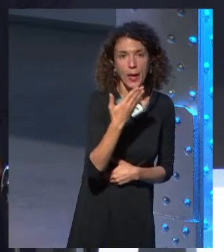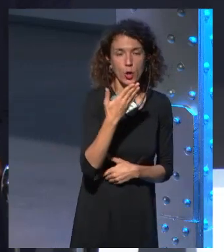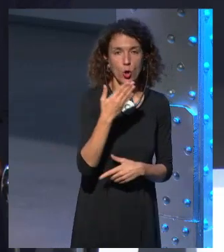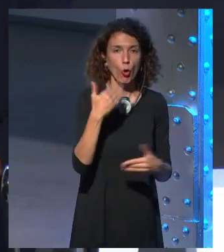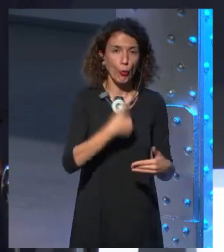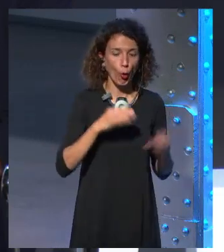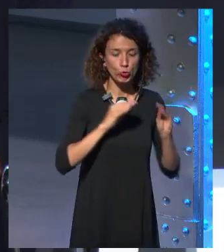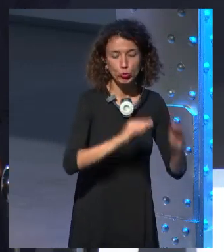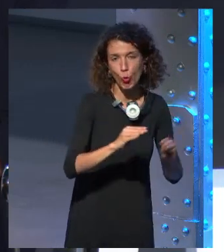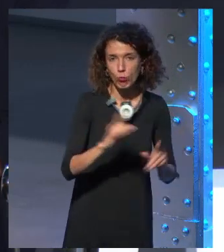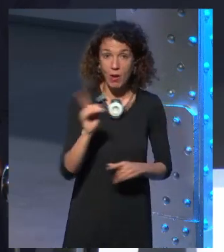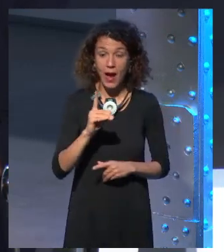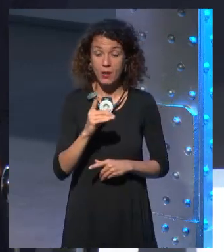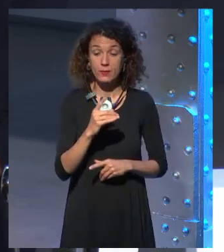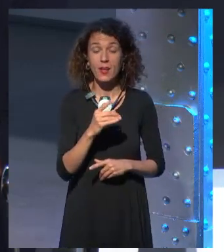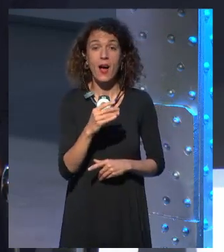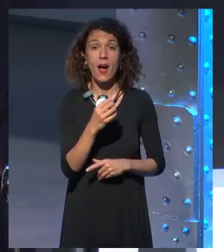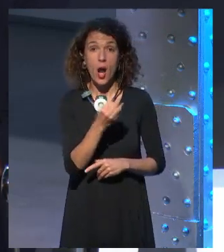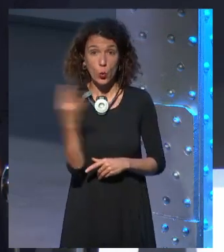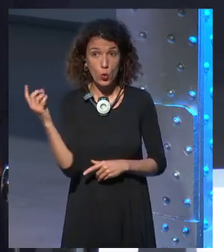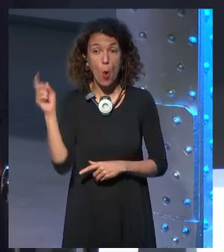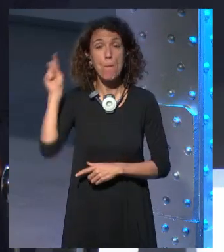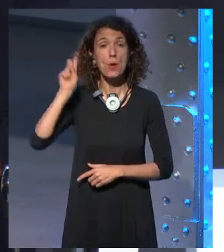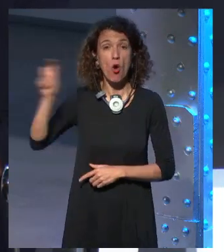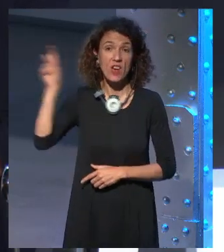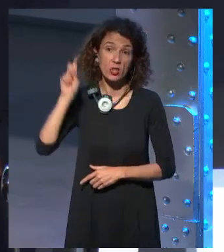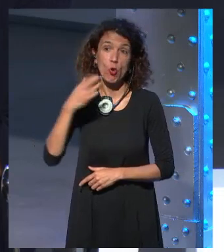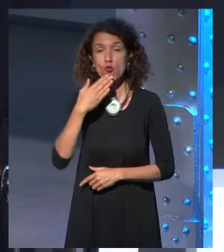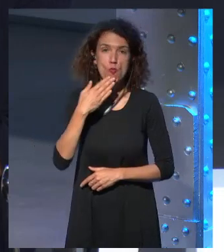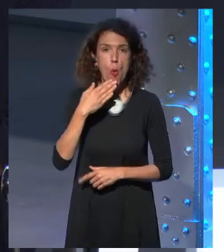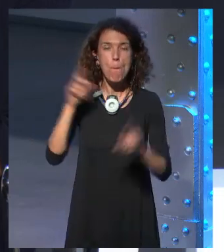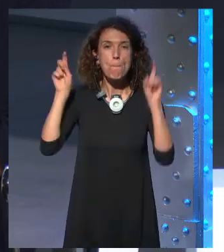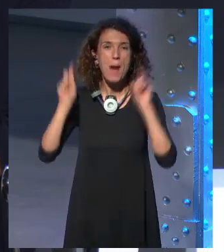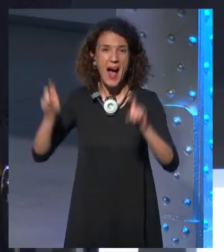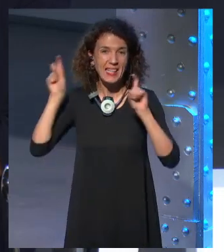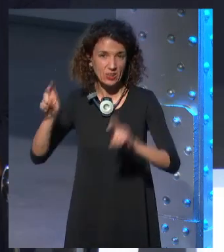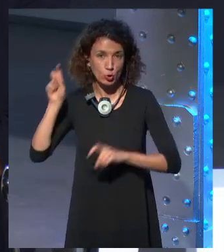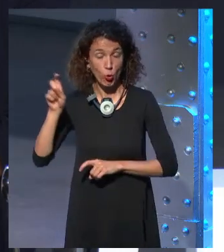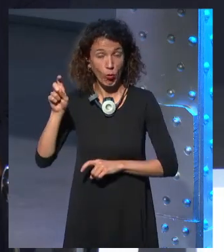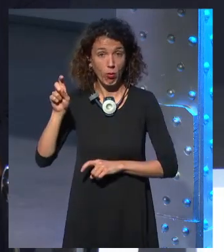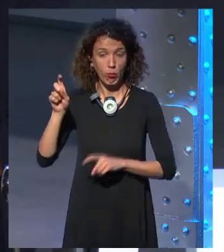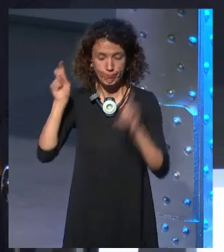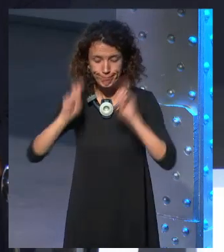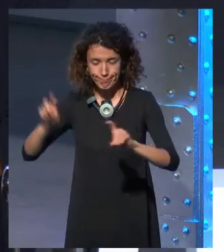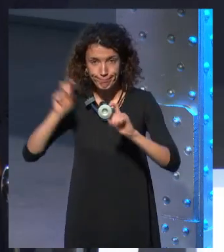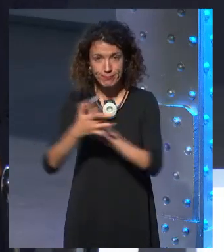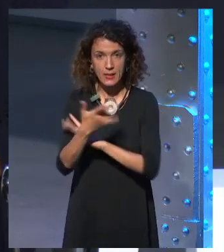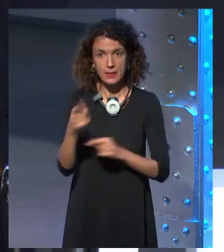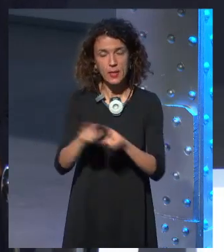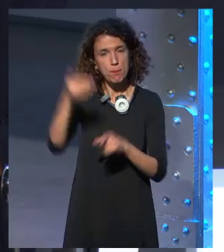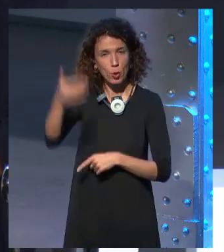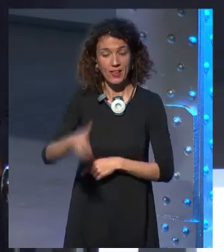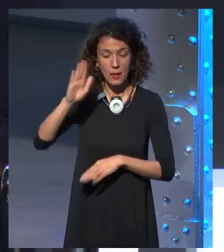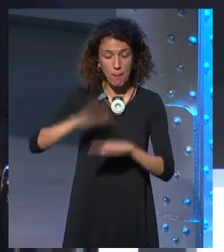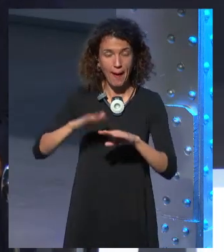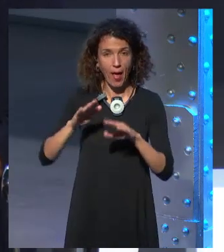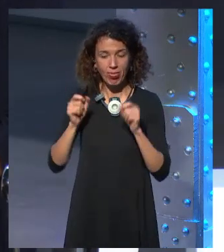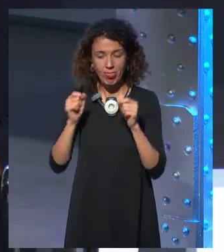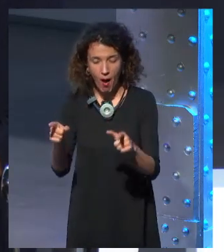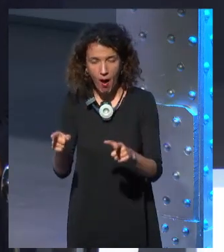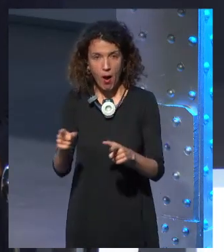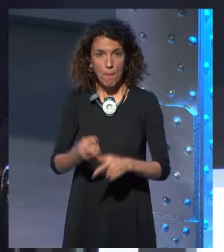from schools or whatever, the teacher that will end up being a mentor is a key element in the